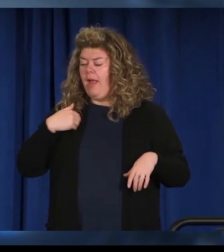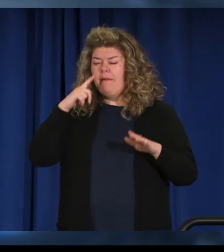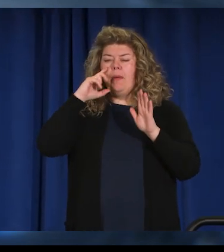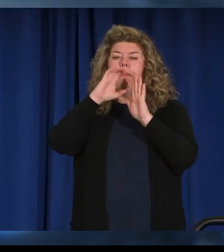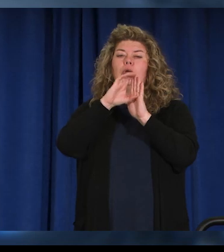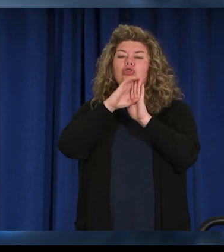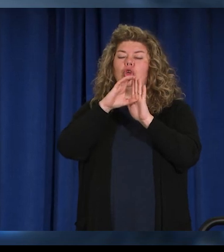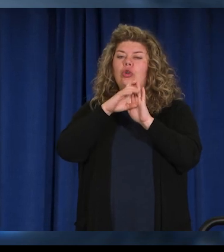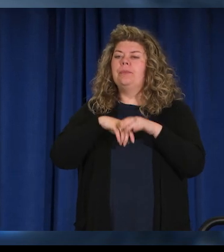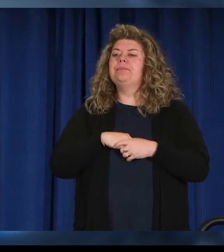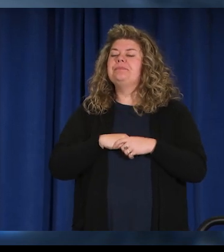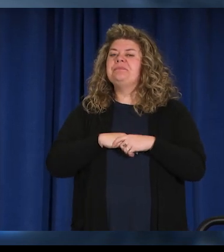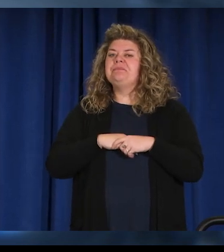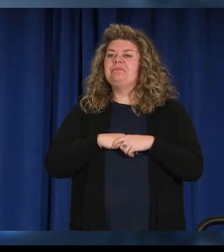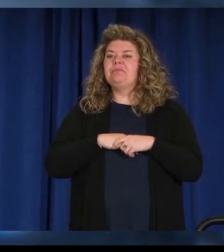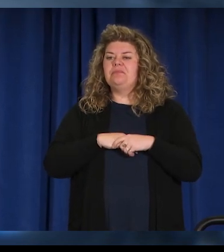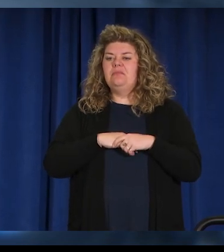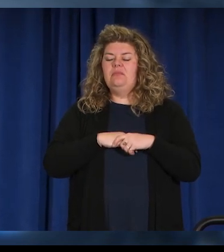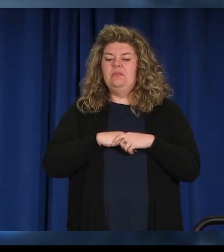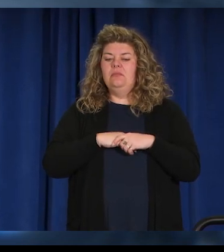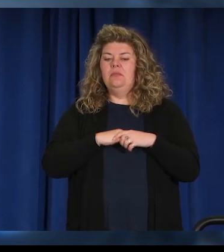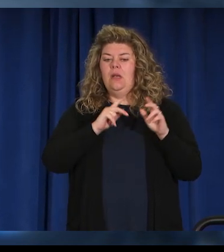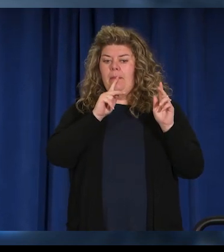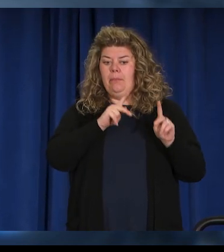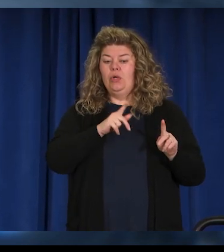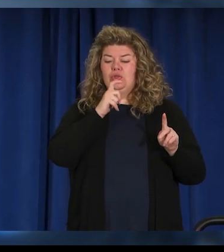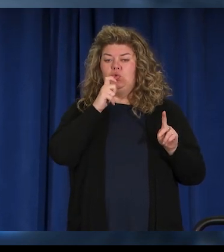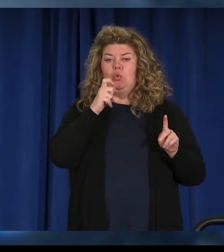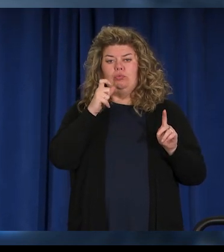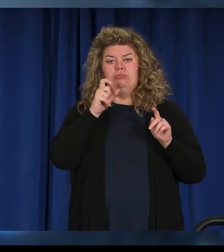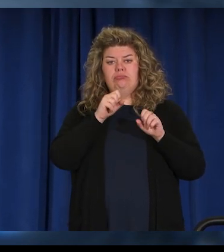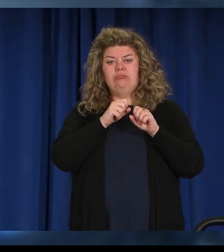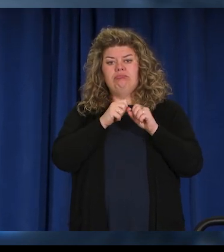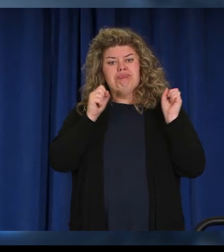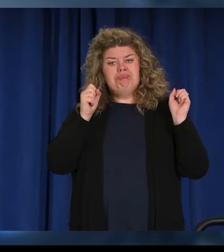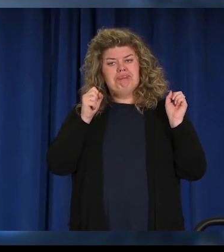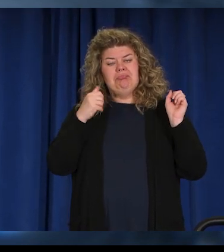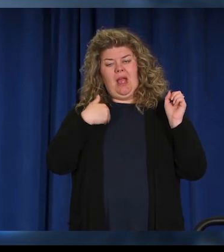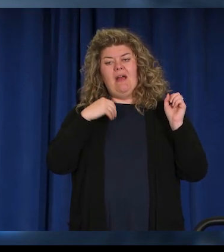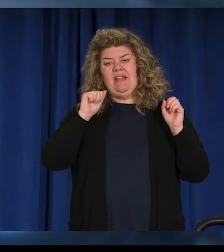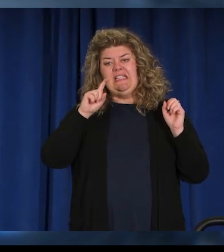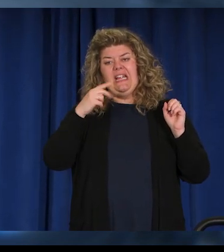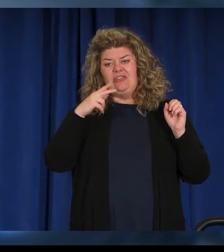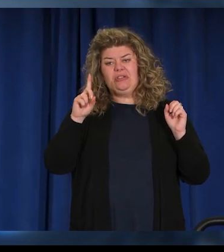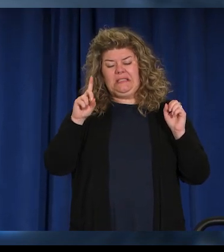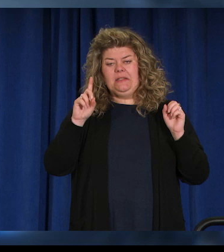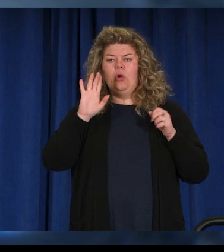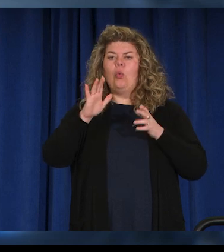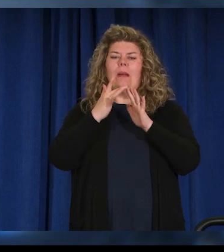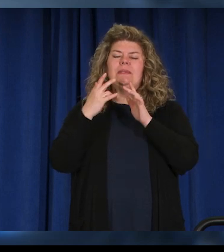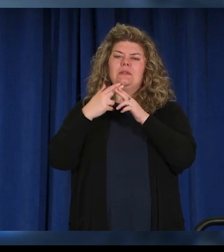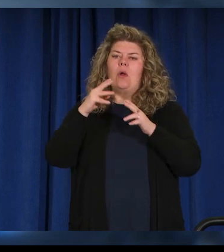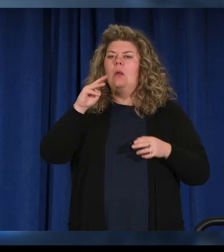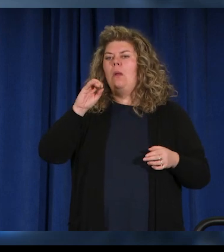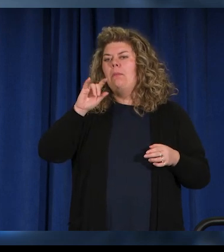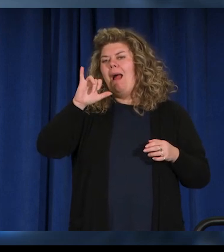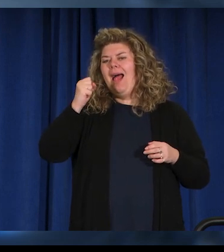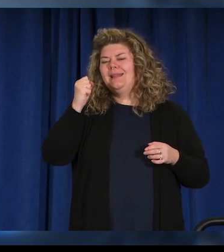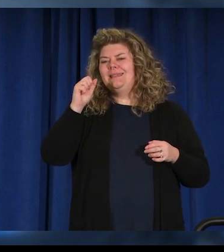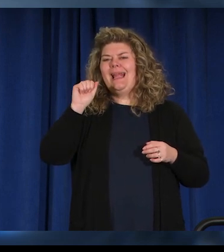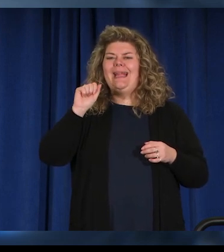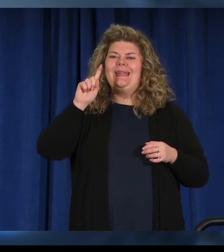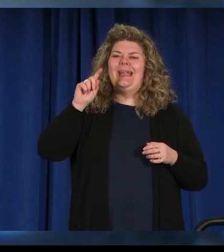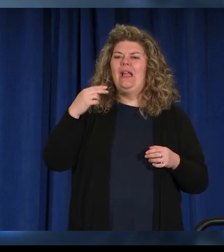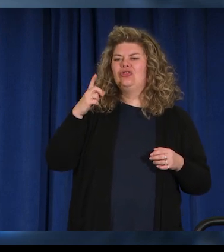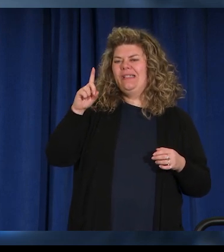made by a person who openly identifies as having ADHD, and her website is called Molly's ADHD